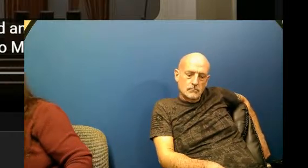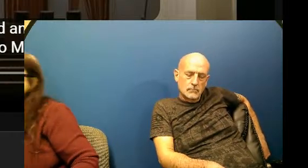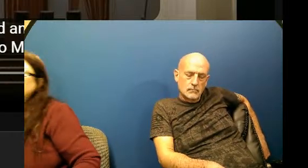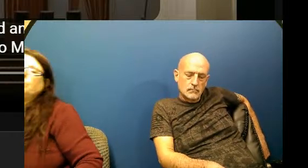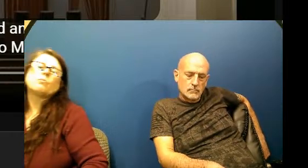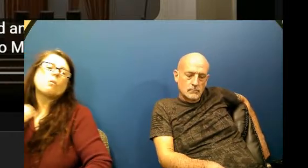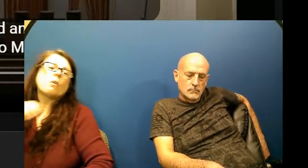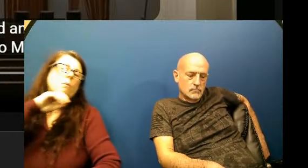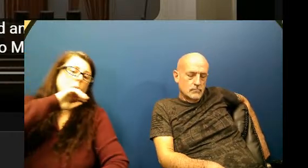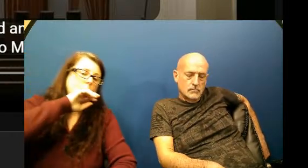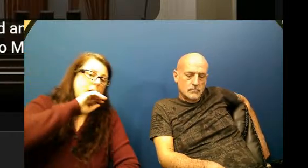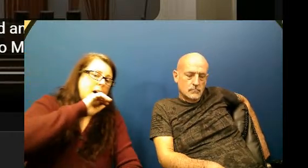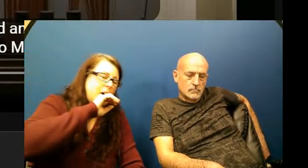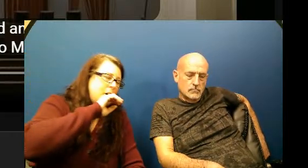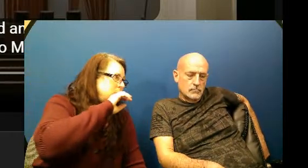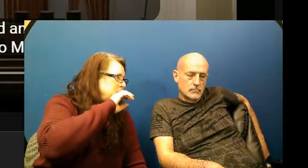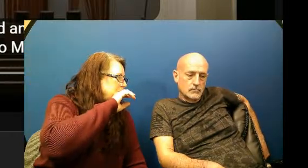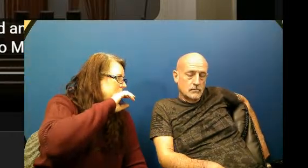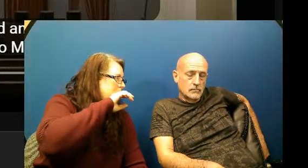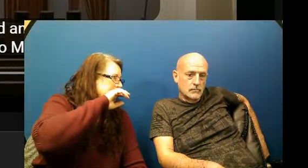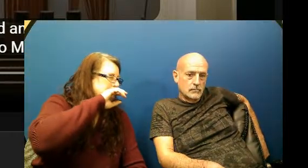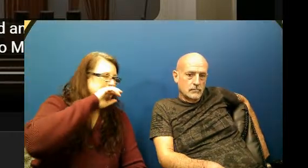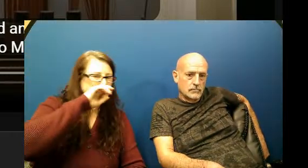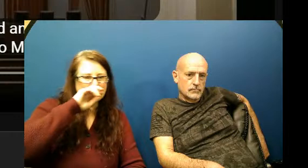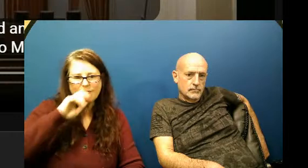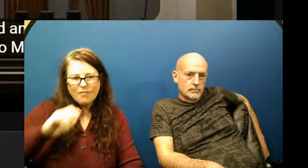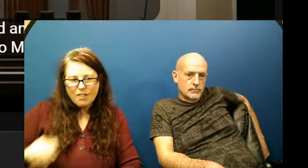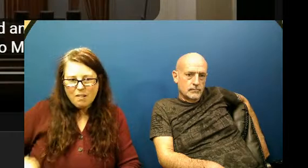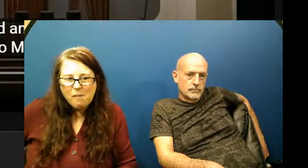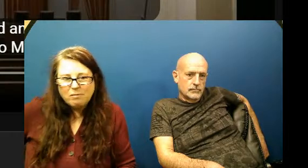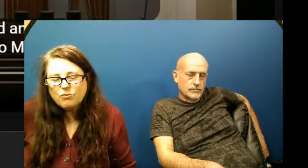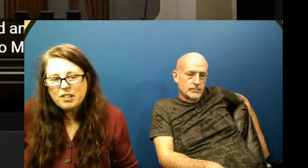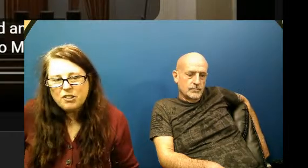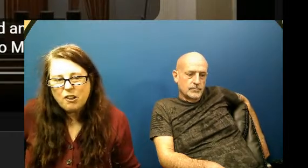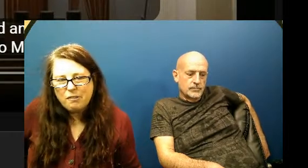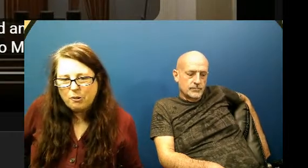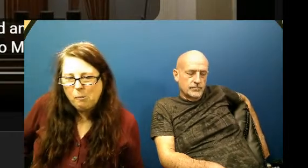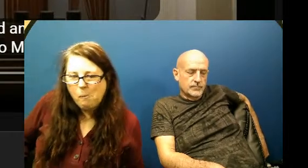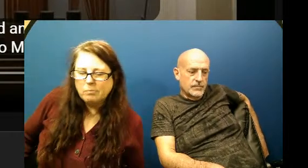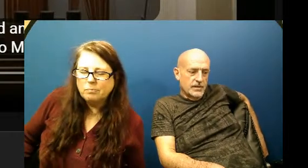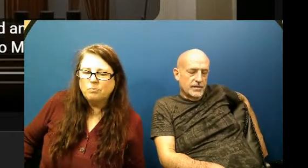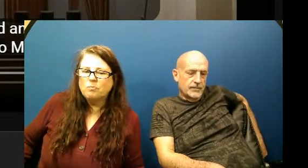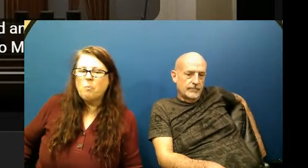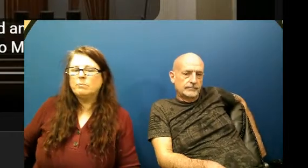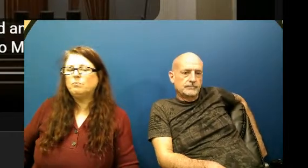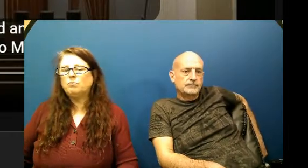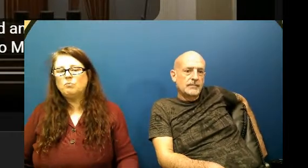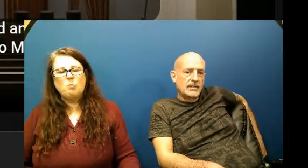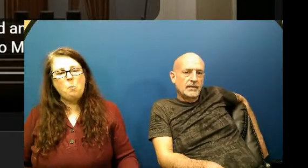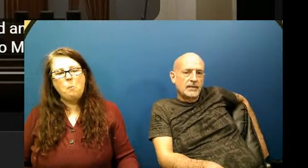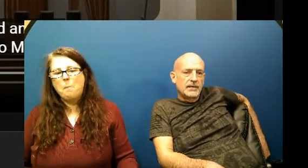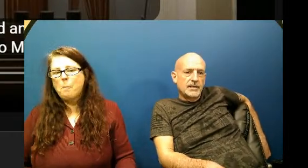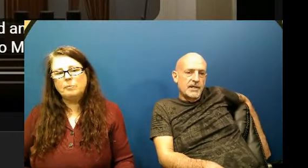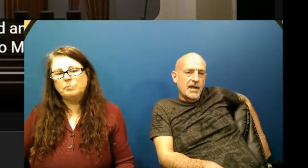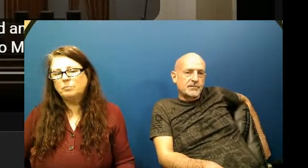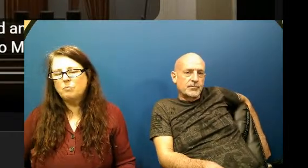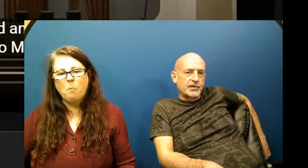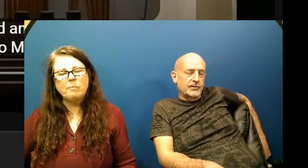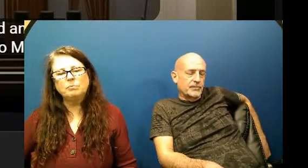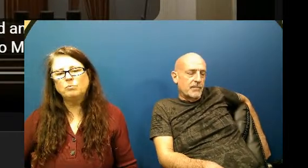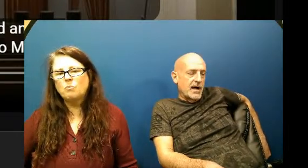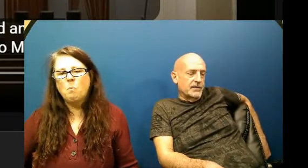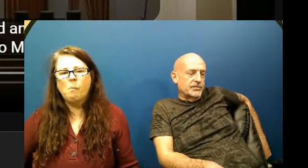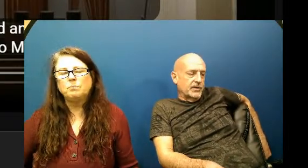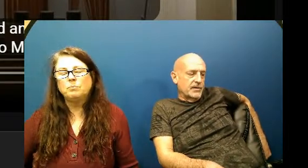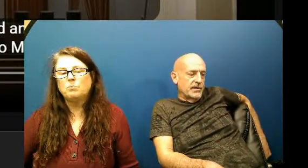love this old shirt because I've been wearing this old shirt, but I could go out and buy something. He has exactly